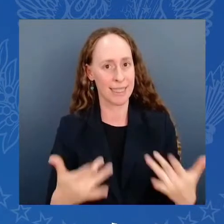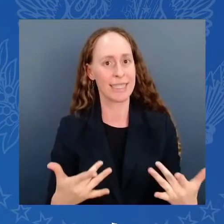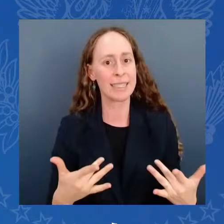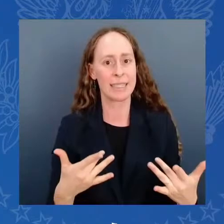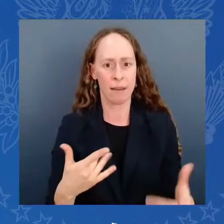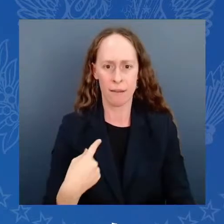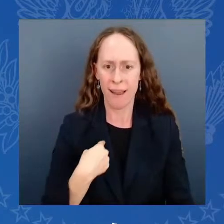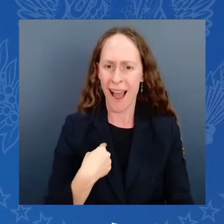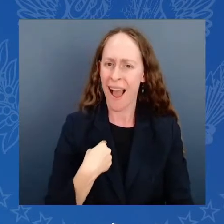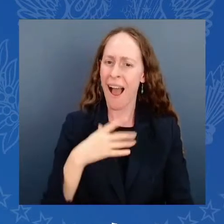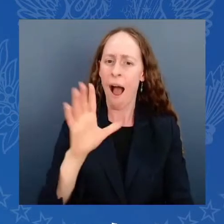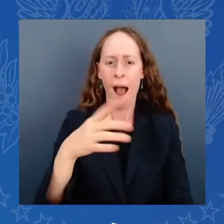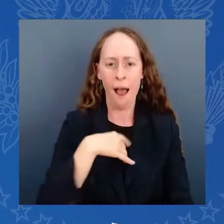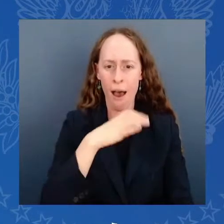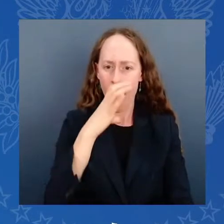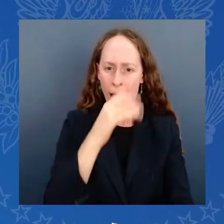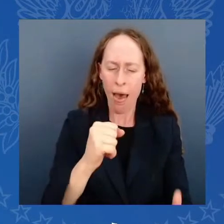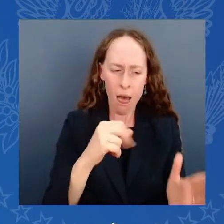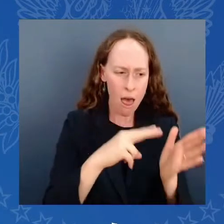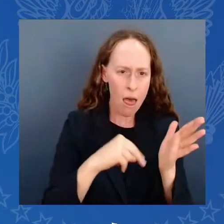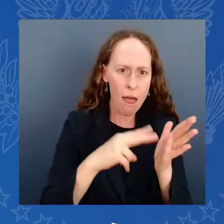knew I was going to run for president.